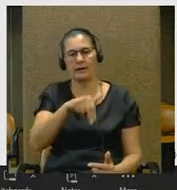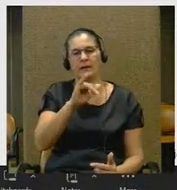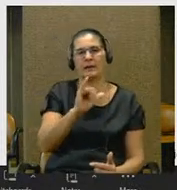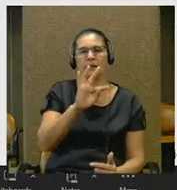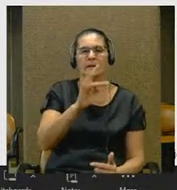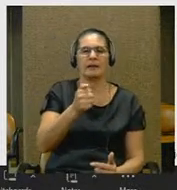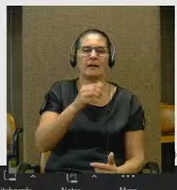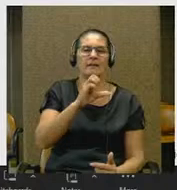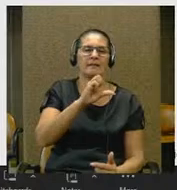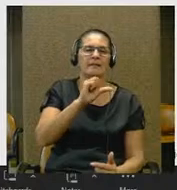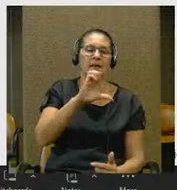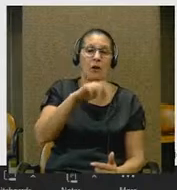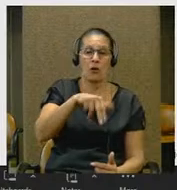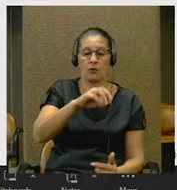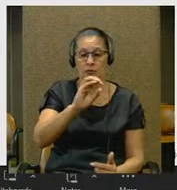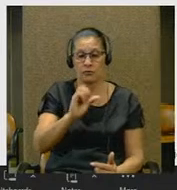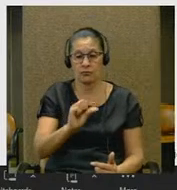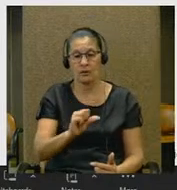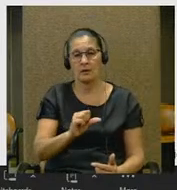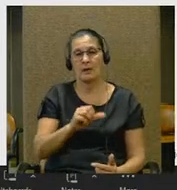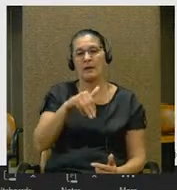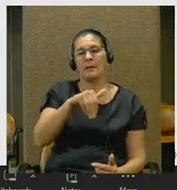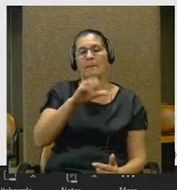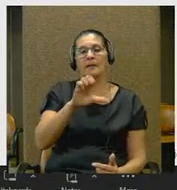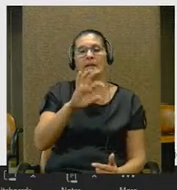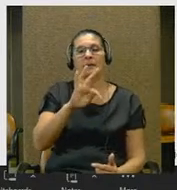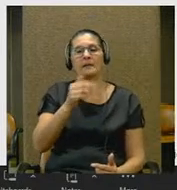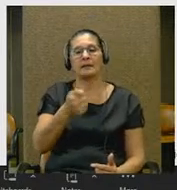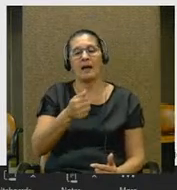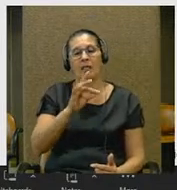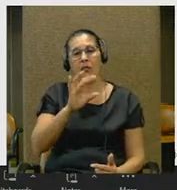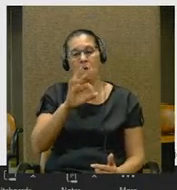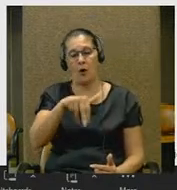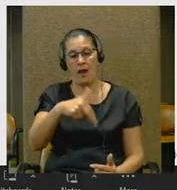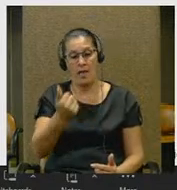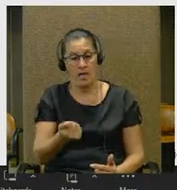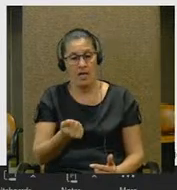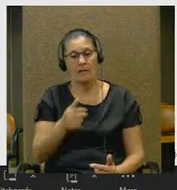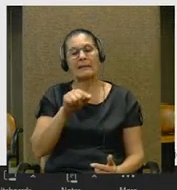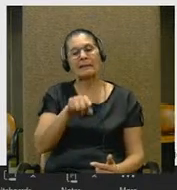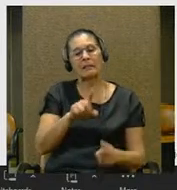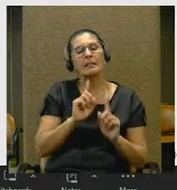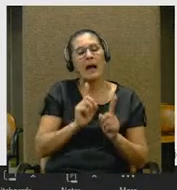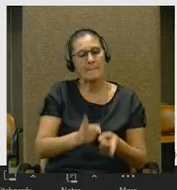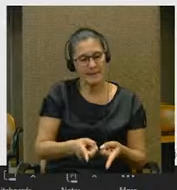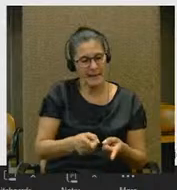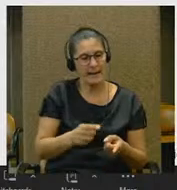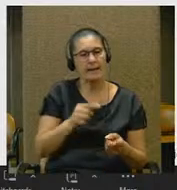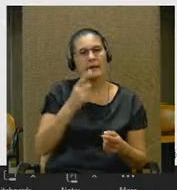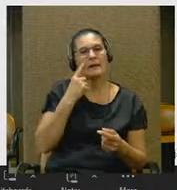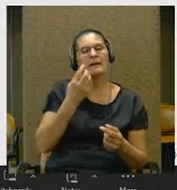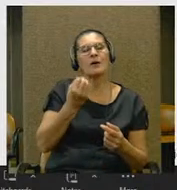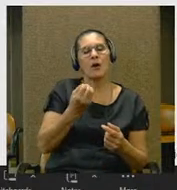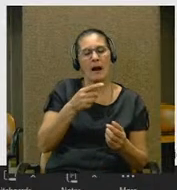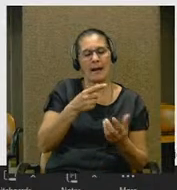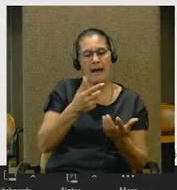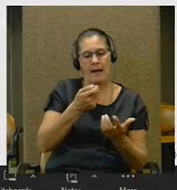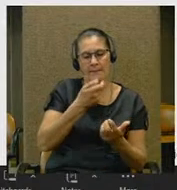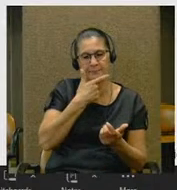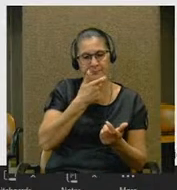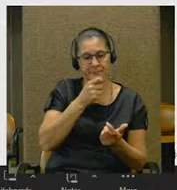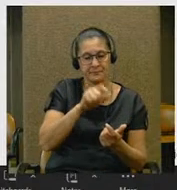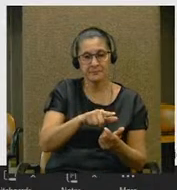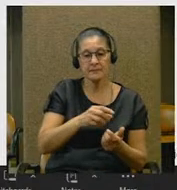context. Methadone, which is a drug used for treating opioid use disorder, which we'll talk about in a moment, which is also